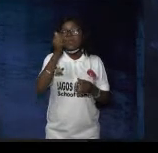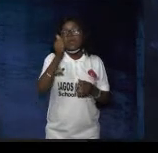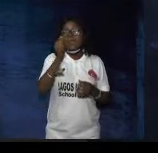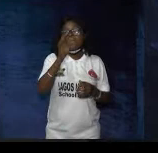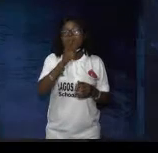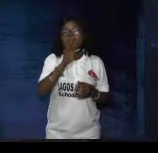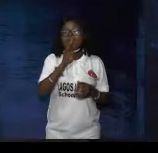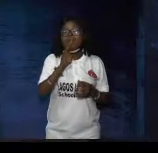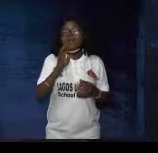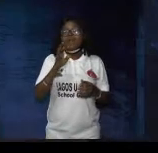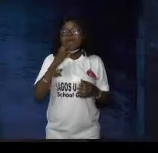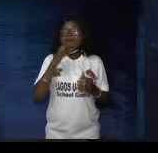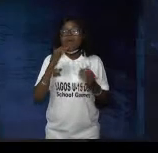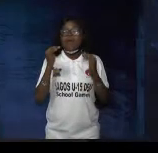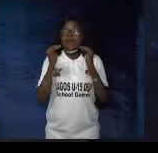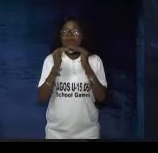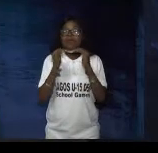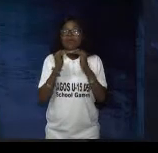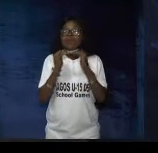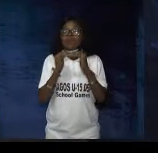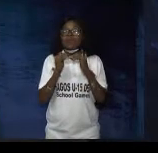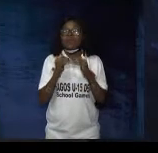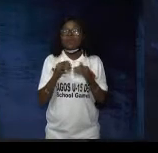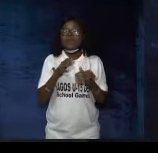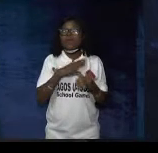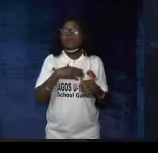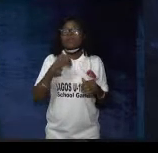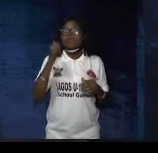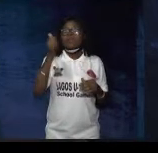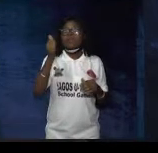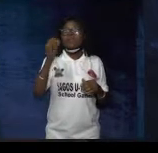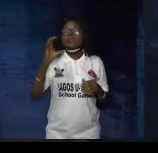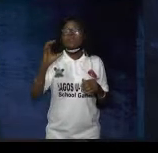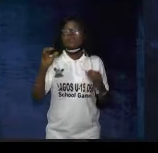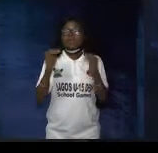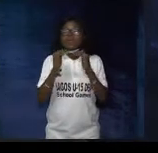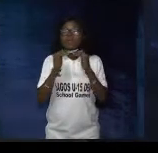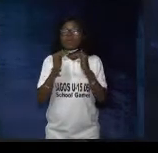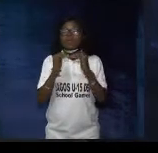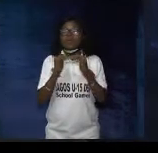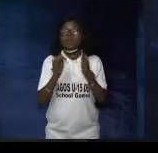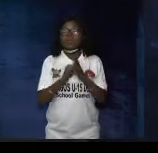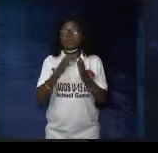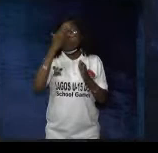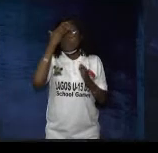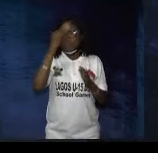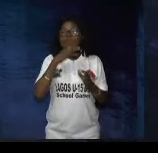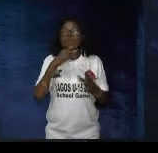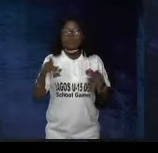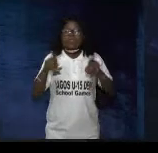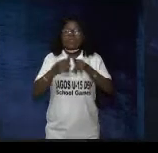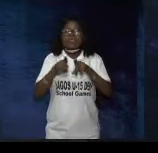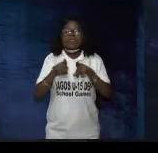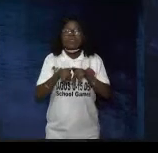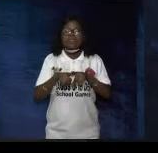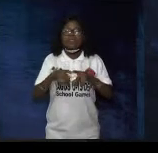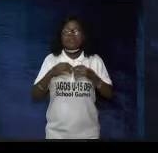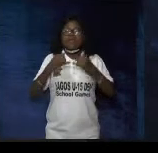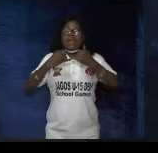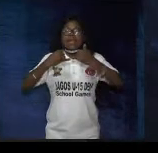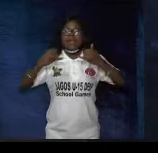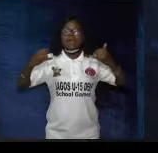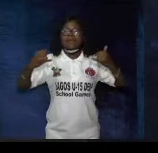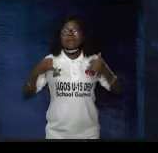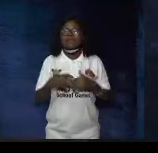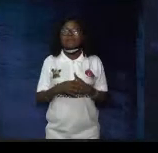line AB are equal. That's why we have the same markings for them. Let's look at another